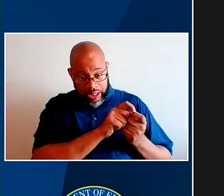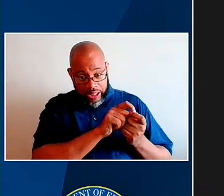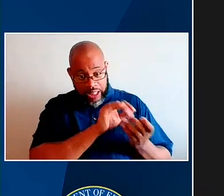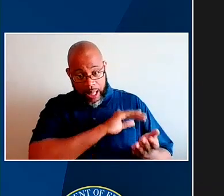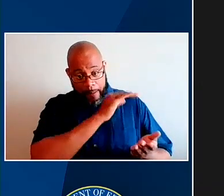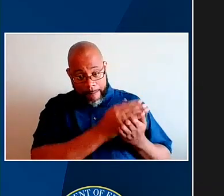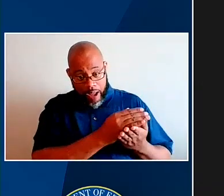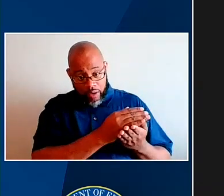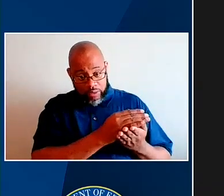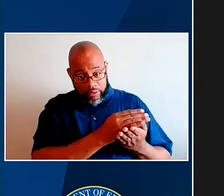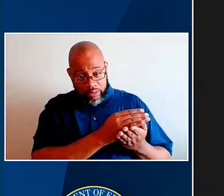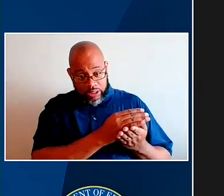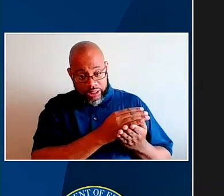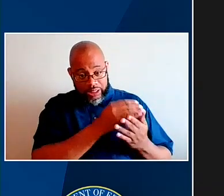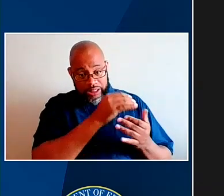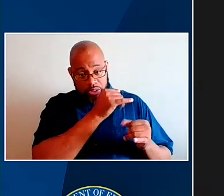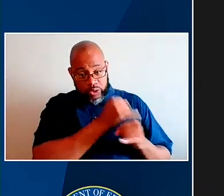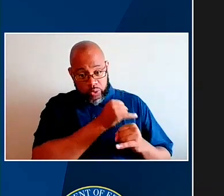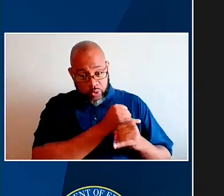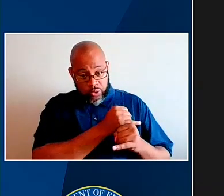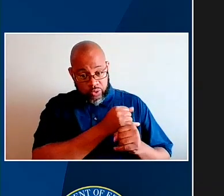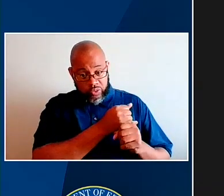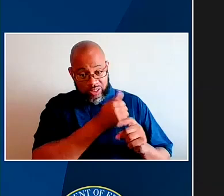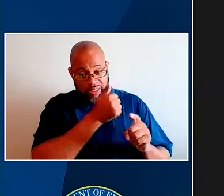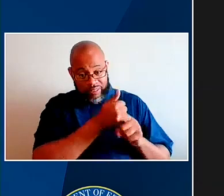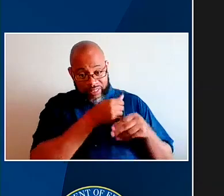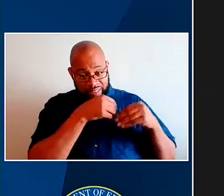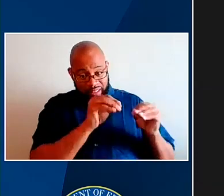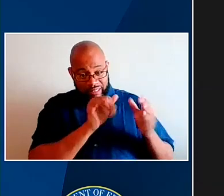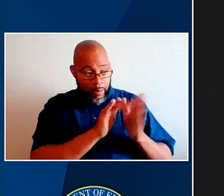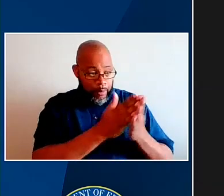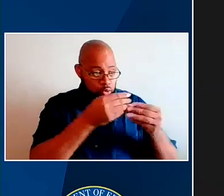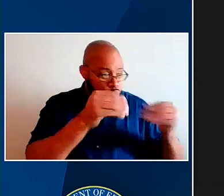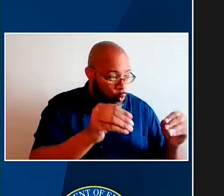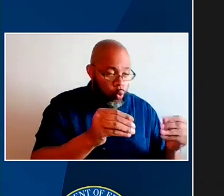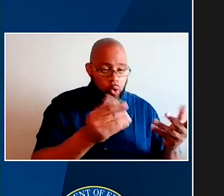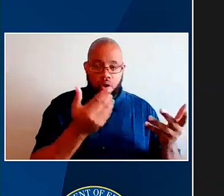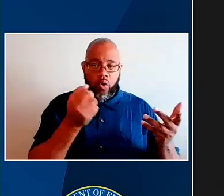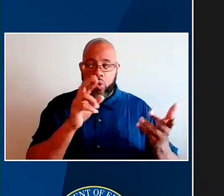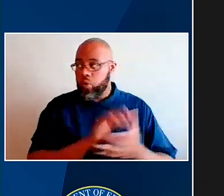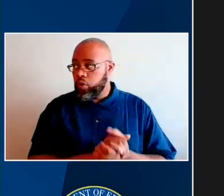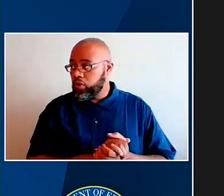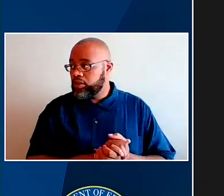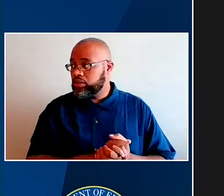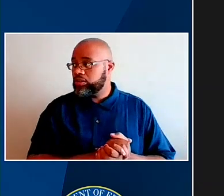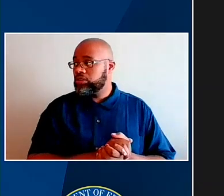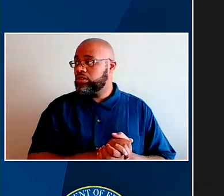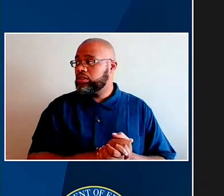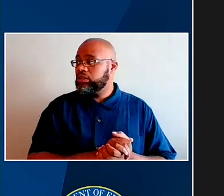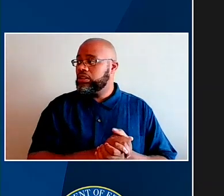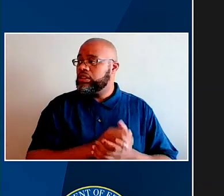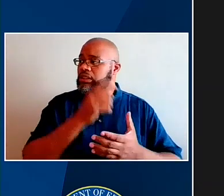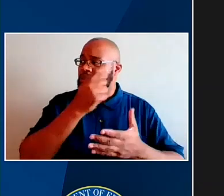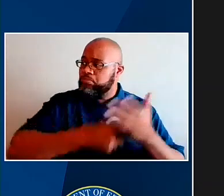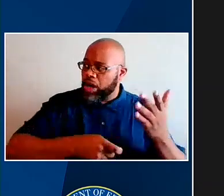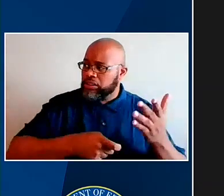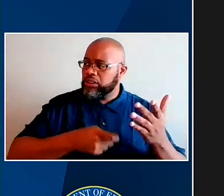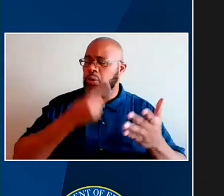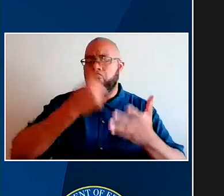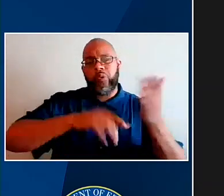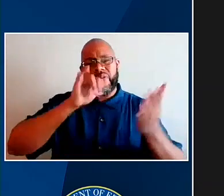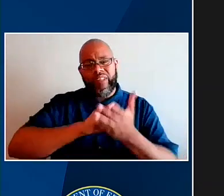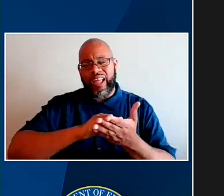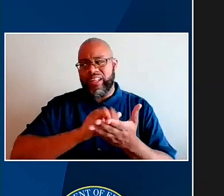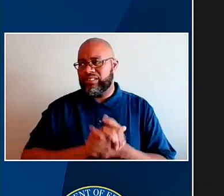that the institution sells this stuff at the bookstore? Is it the retail price of this stuff? What is that amount? I